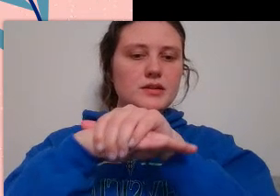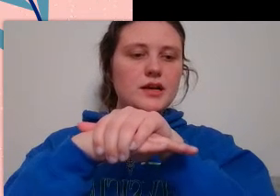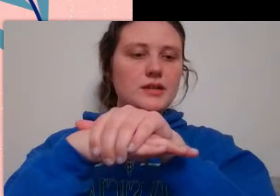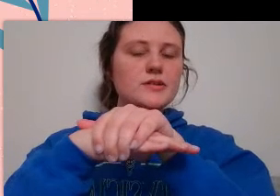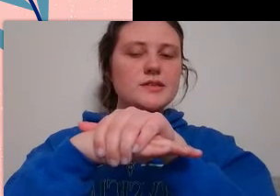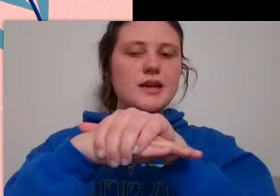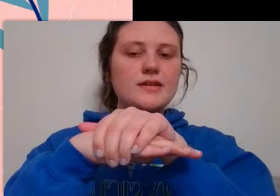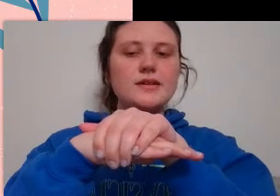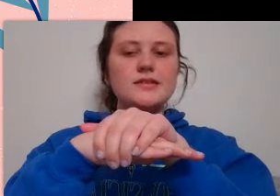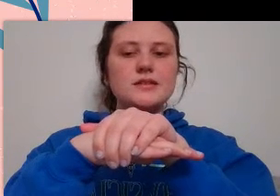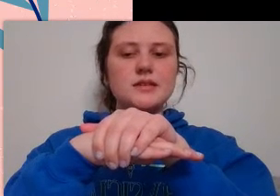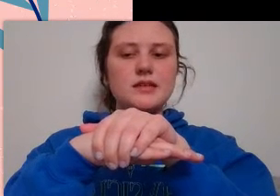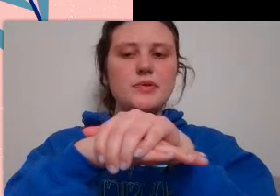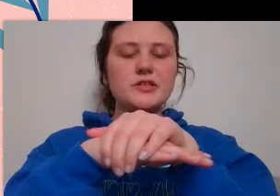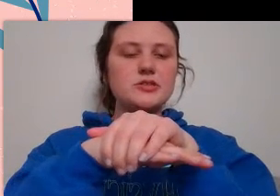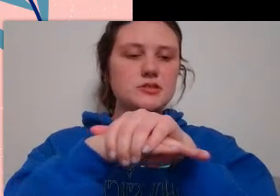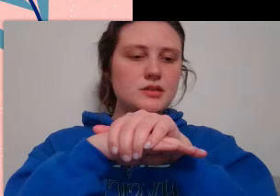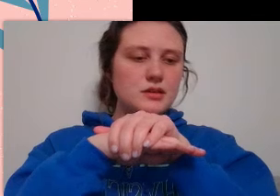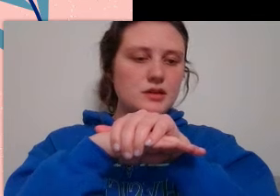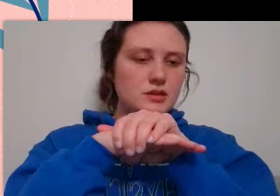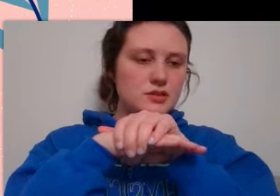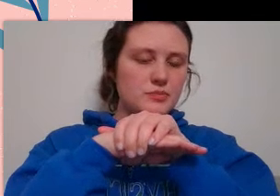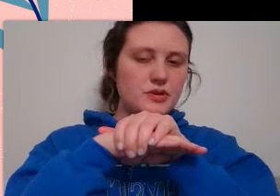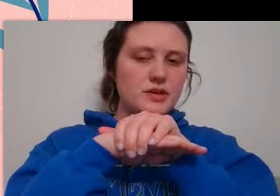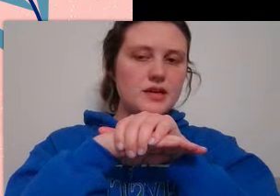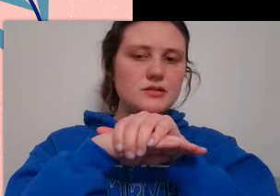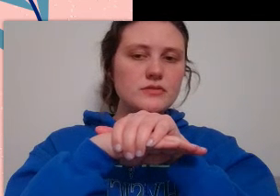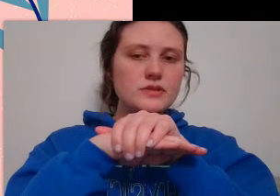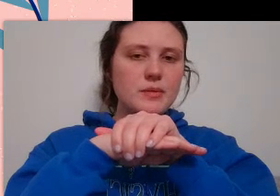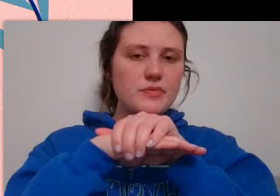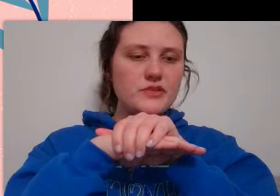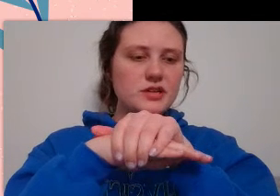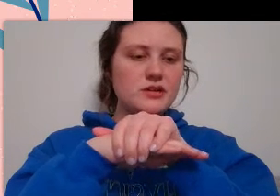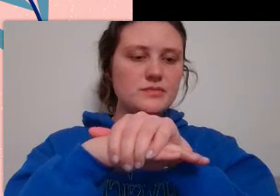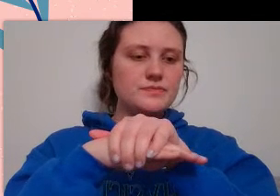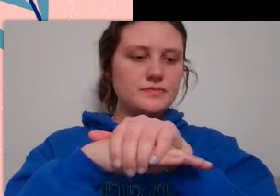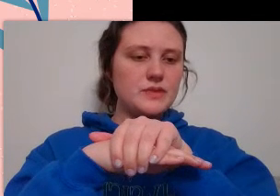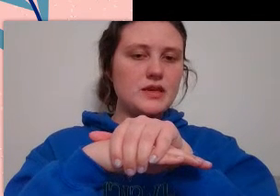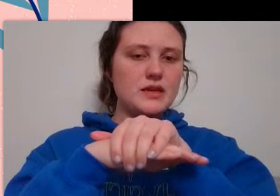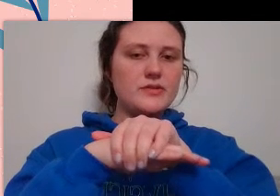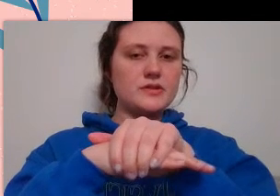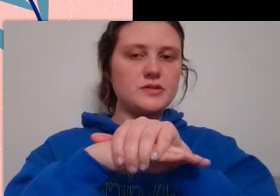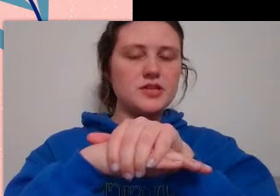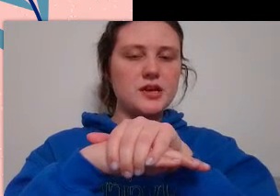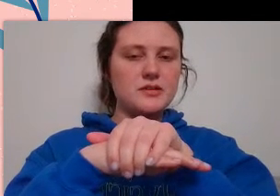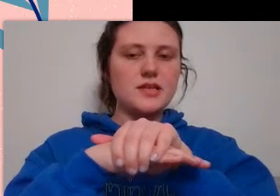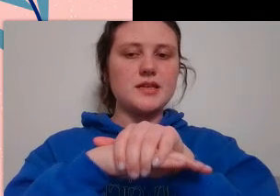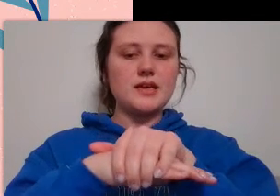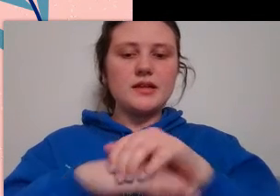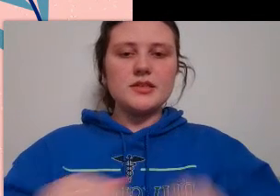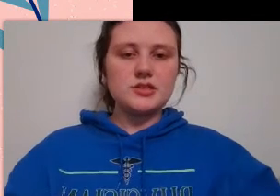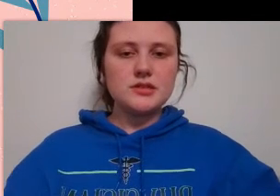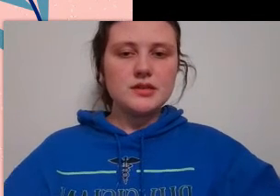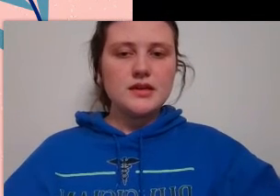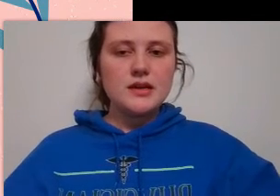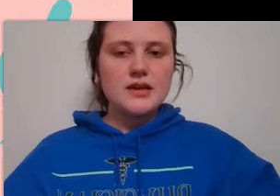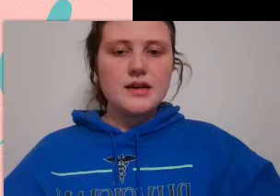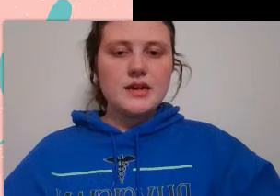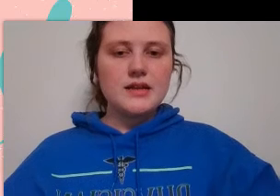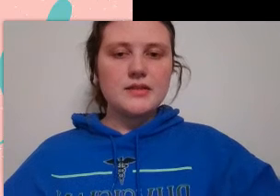bit. Kind of looks exactly like it does in the pictures. You're just going to put your hands over top of each other and then give it a little shake. So that's